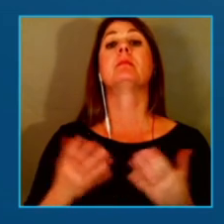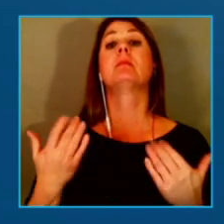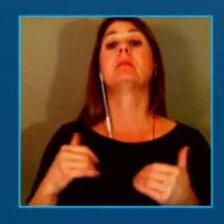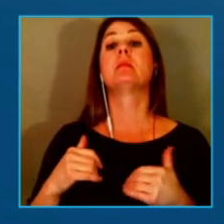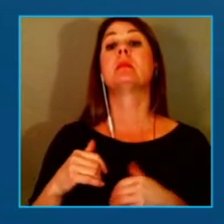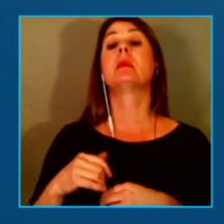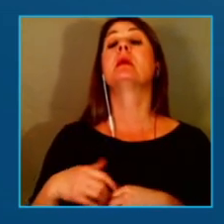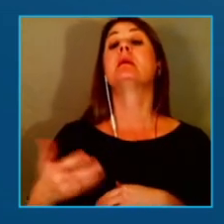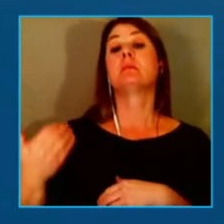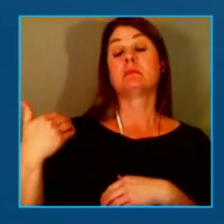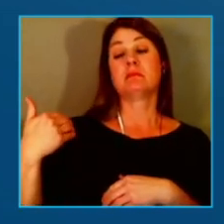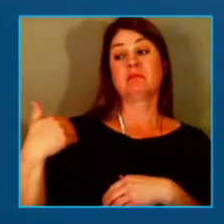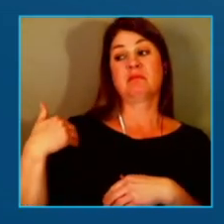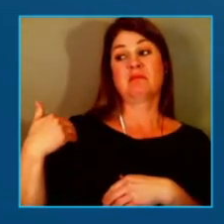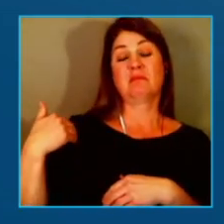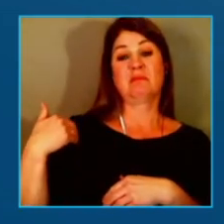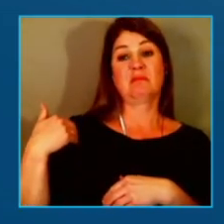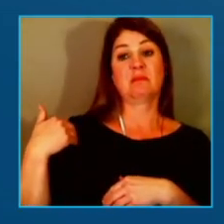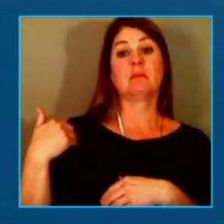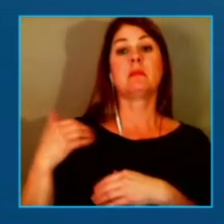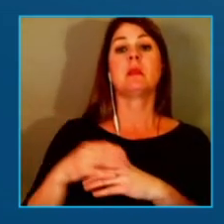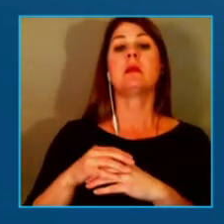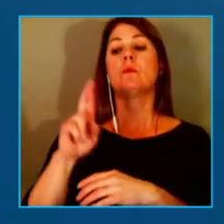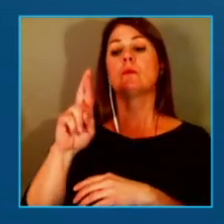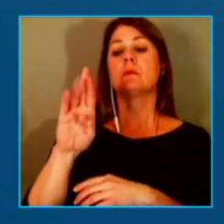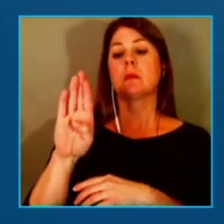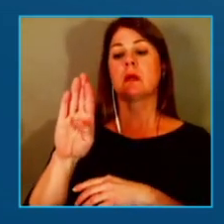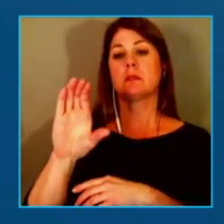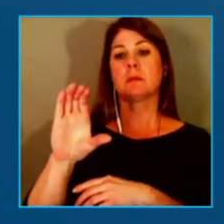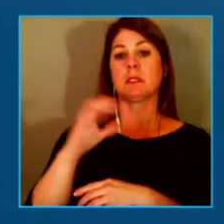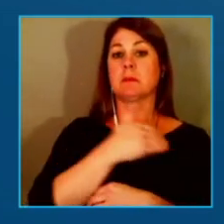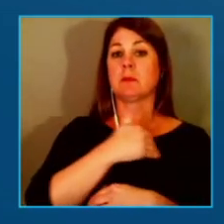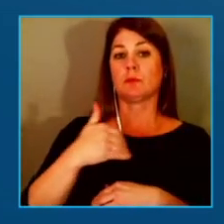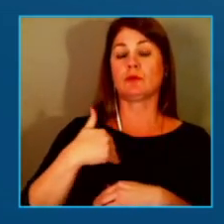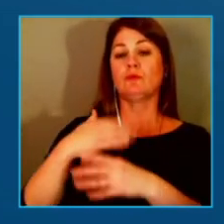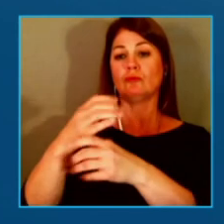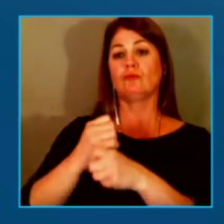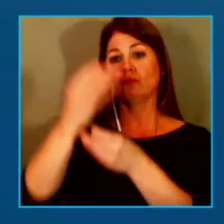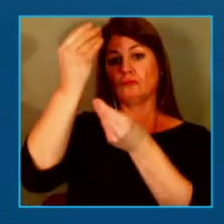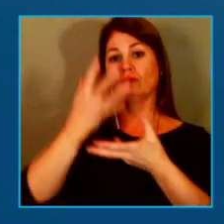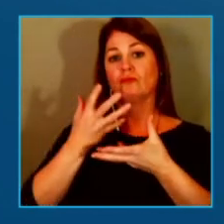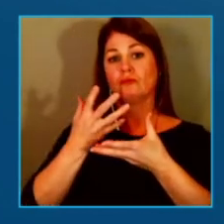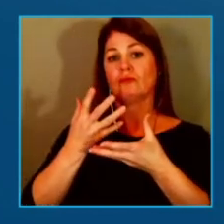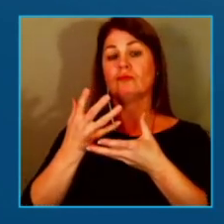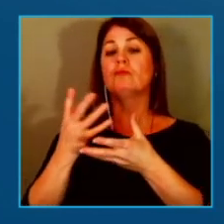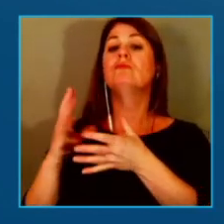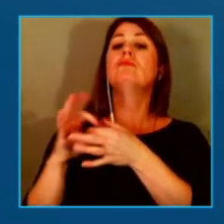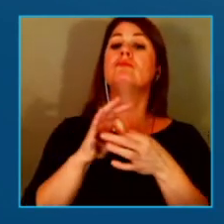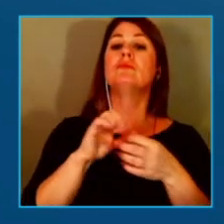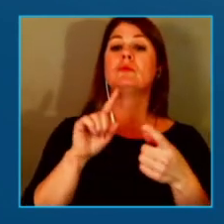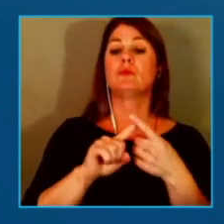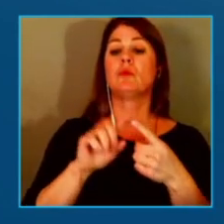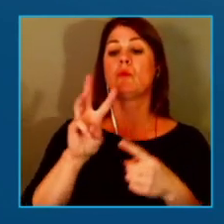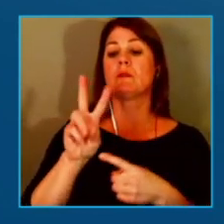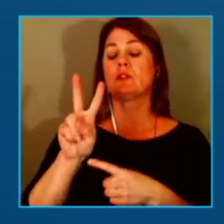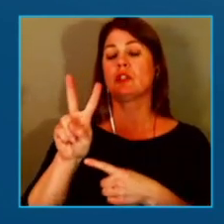received materials for the meeting that included the updated West Virginia Party bylaws,